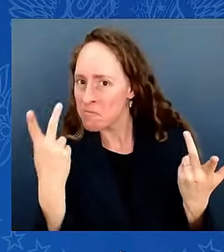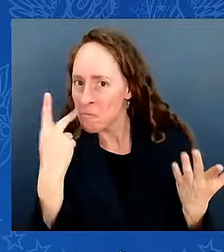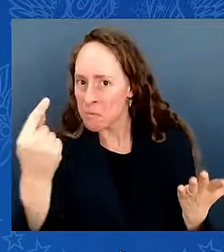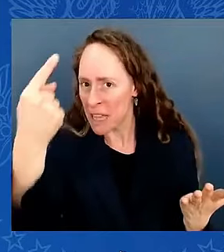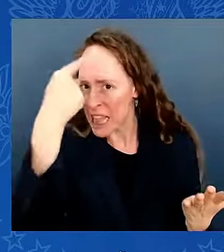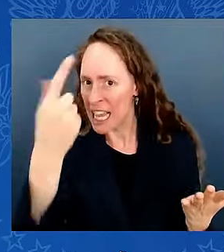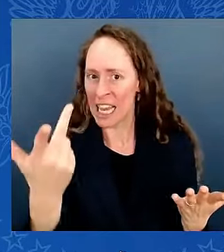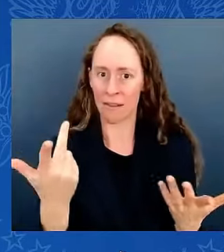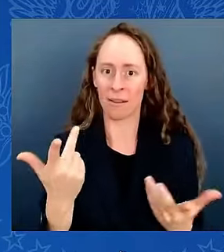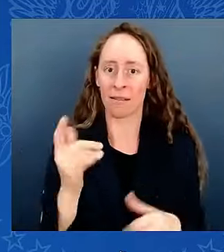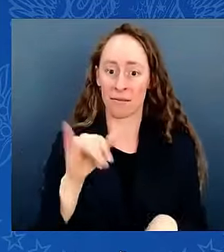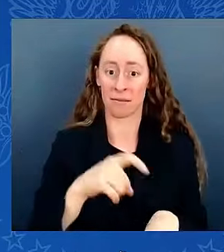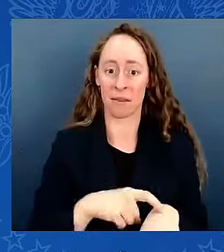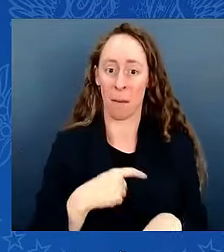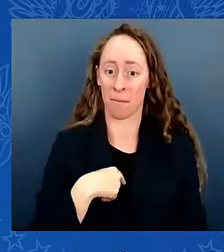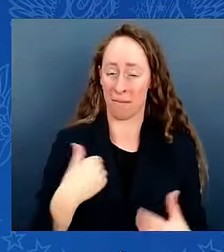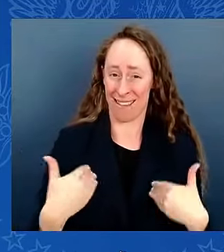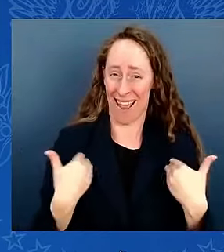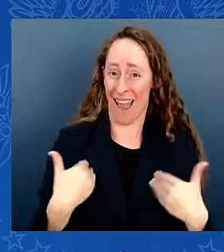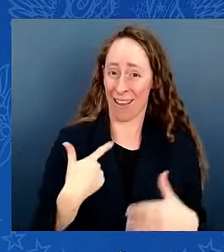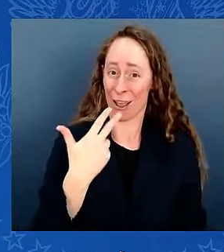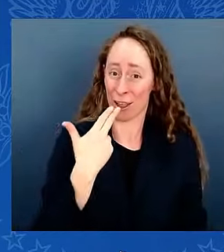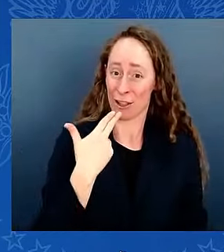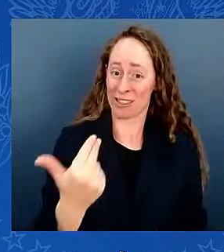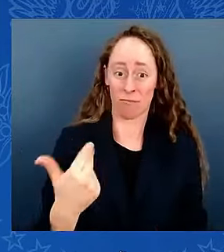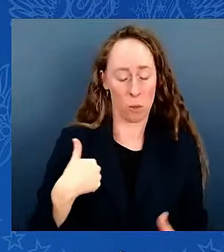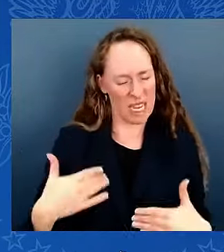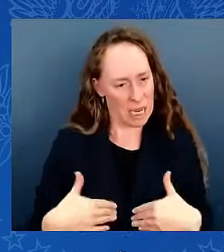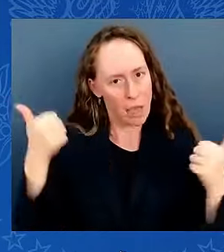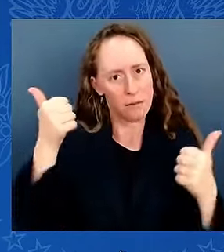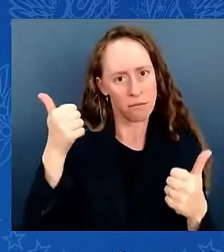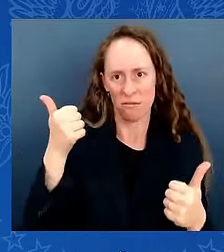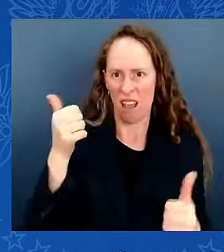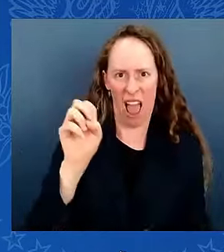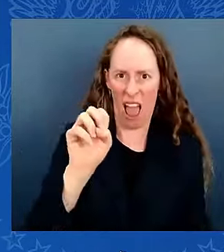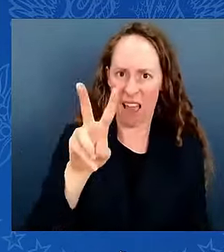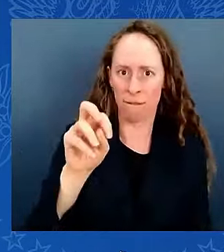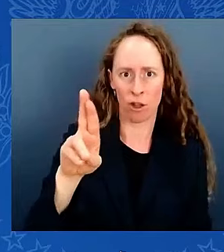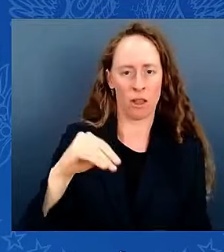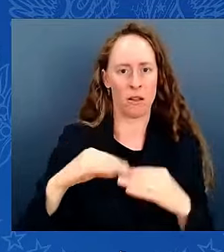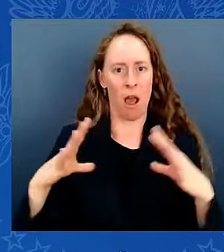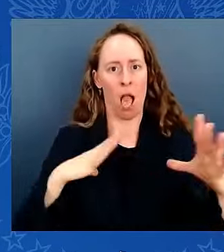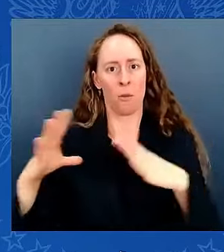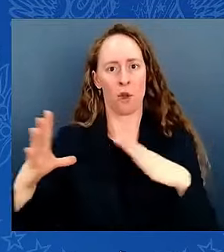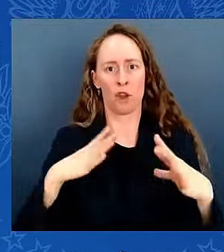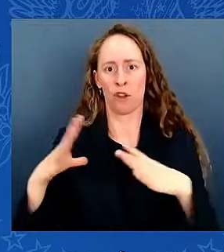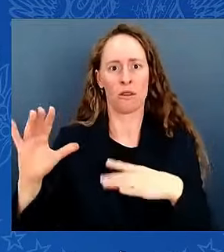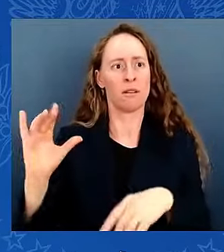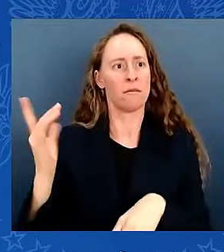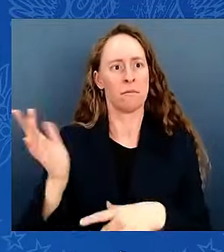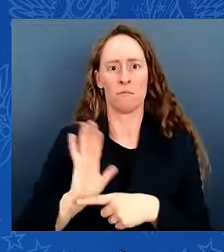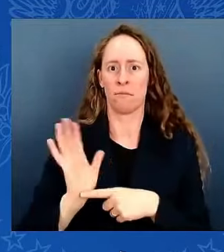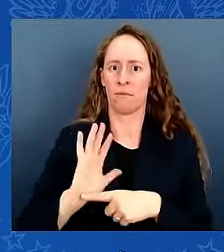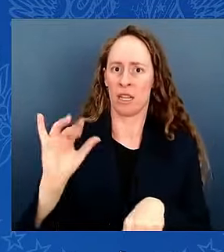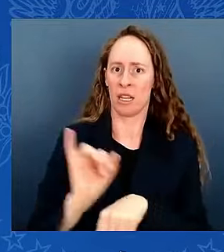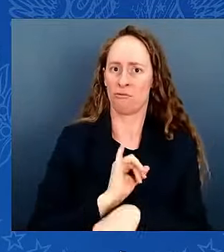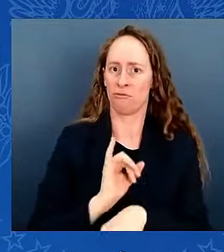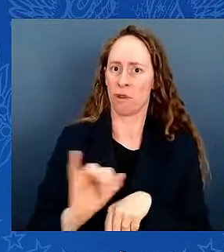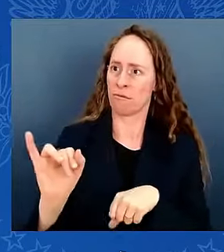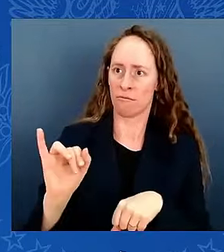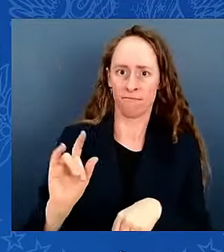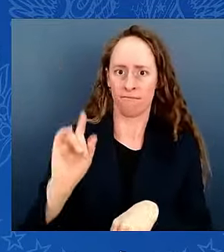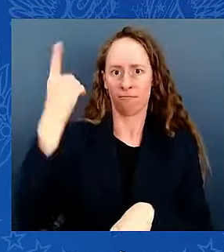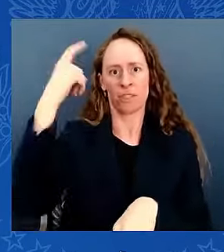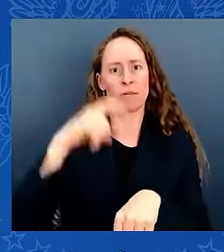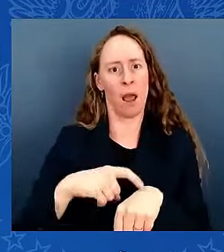history with my film. And that was a pivotal moment for me. It was a moment that I truly realized that I